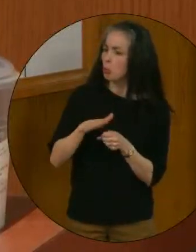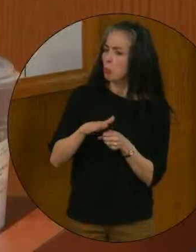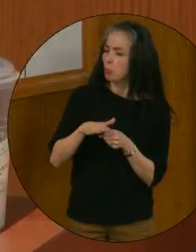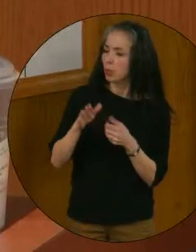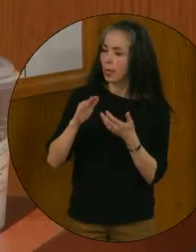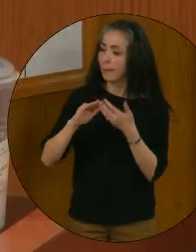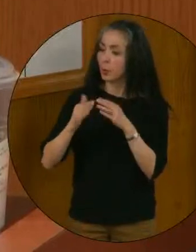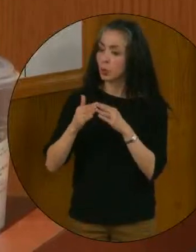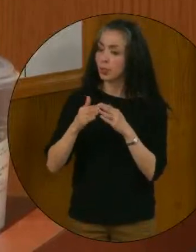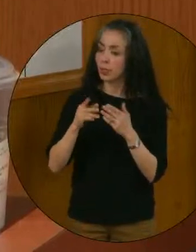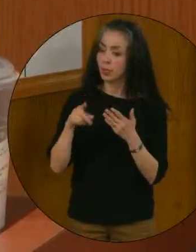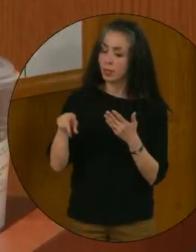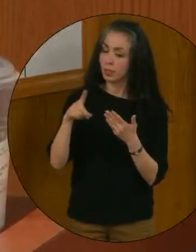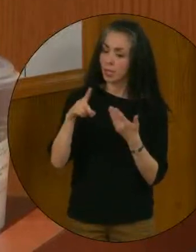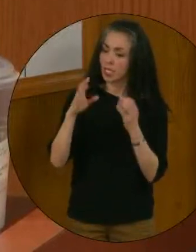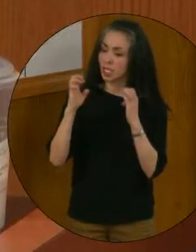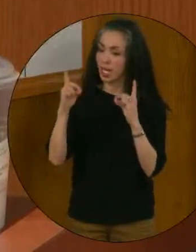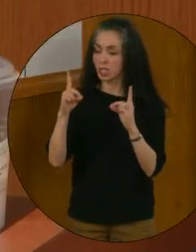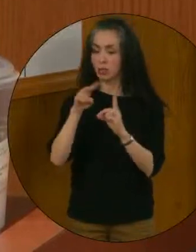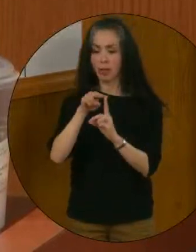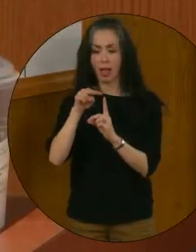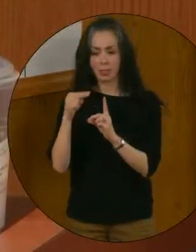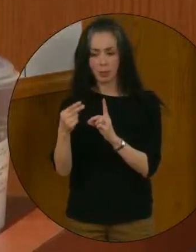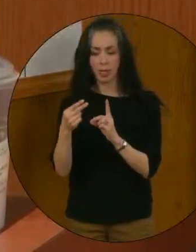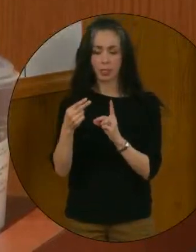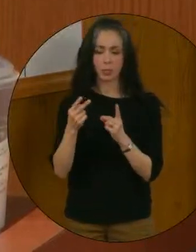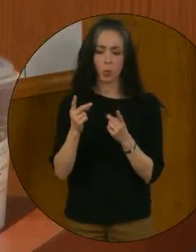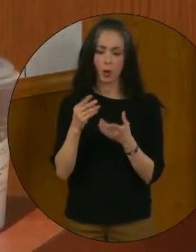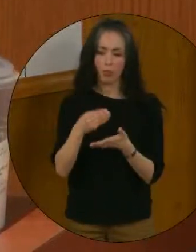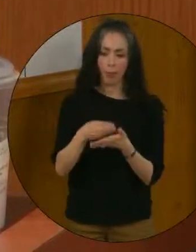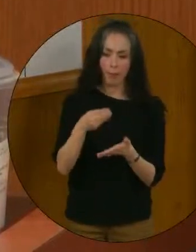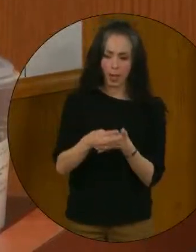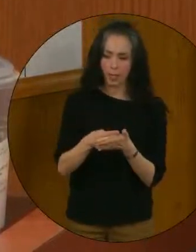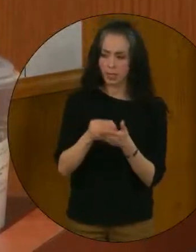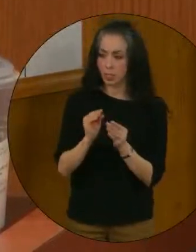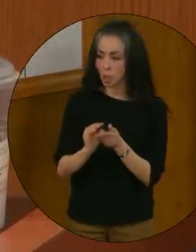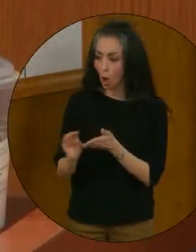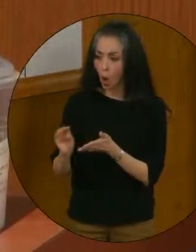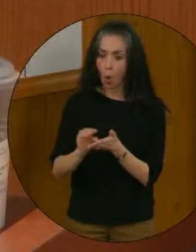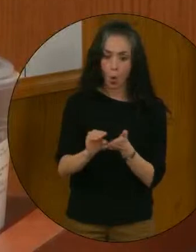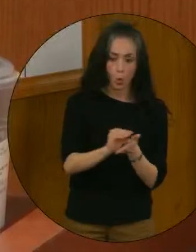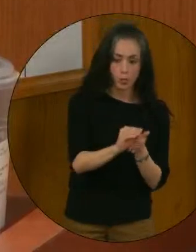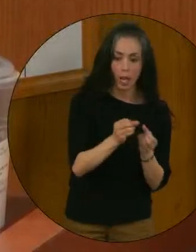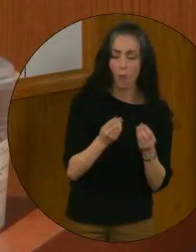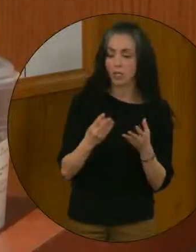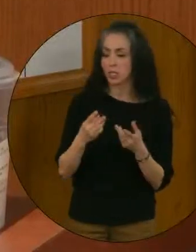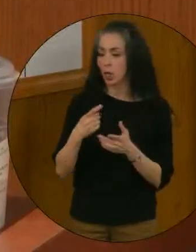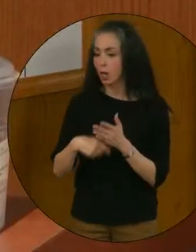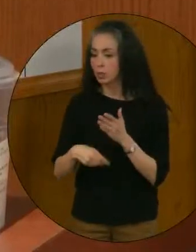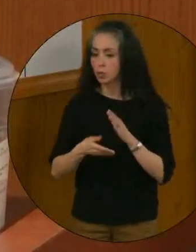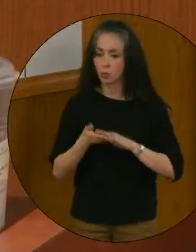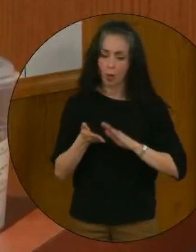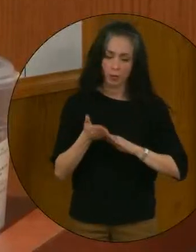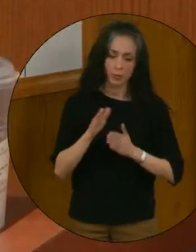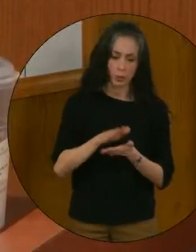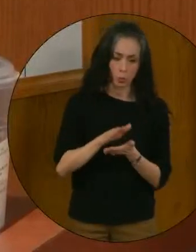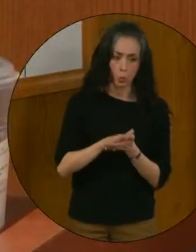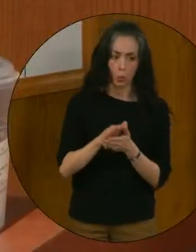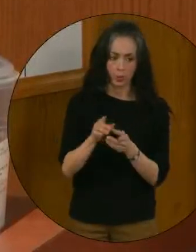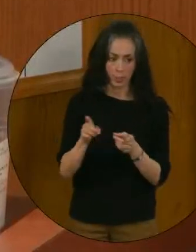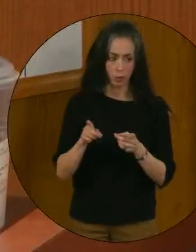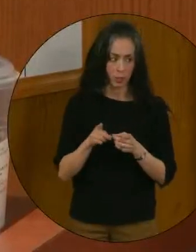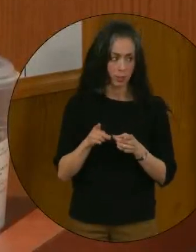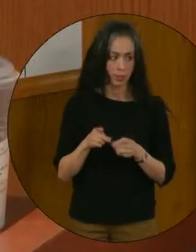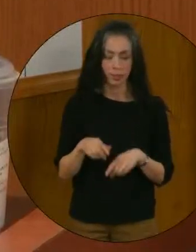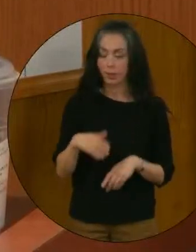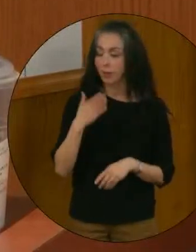community, again, that educational aspect as to where our money goes and how much it costs to run this school district. Thank